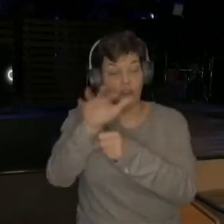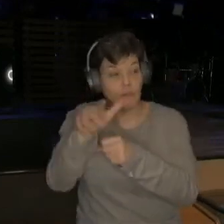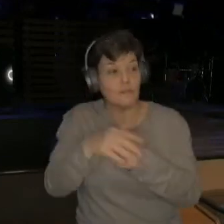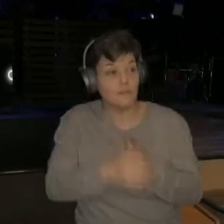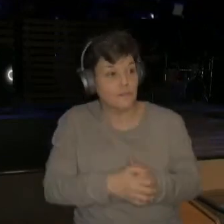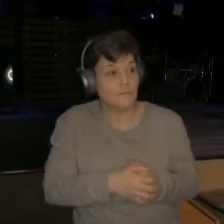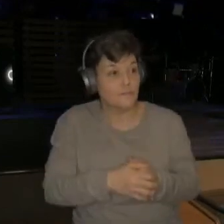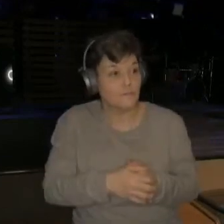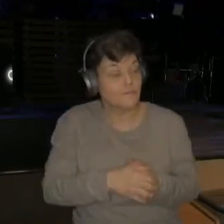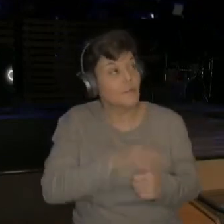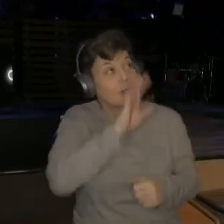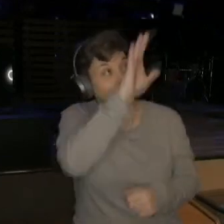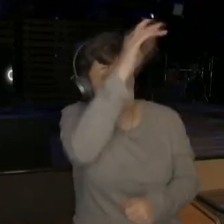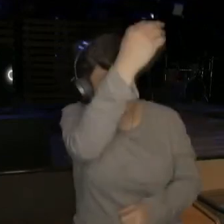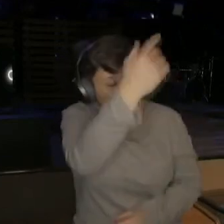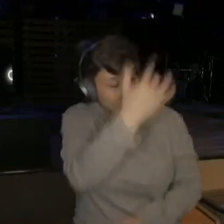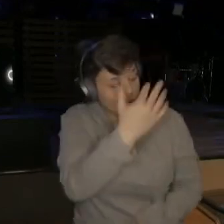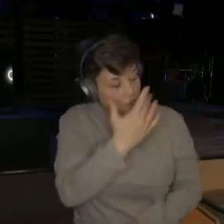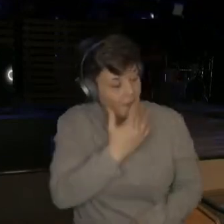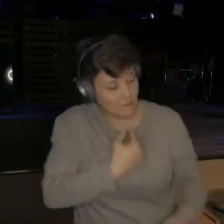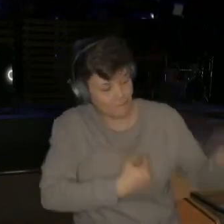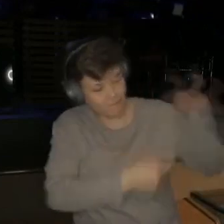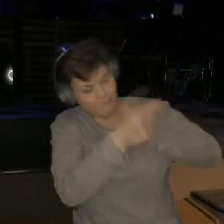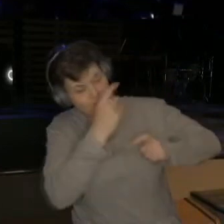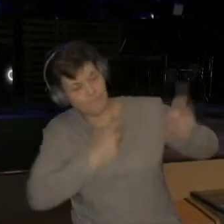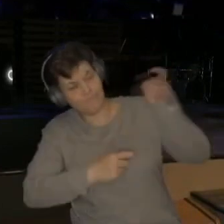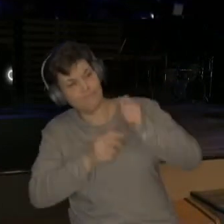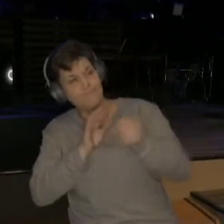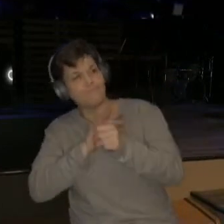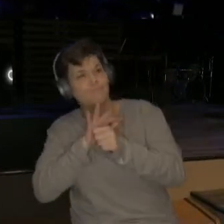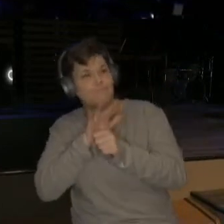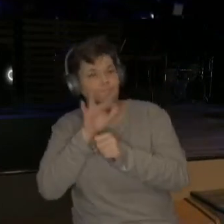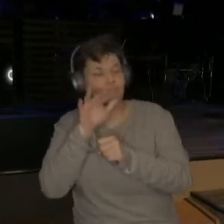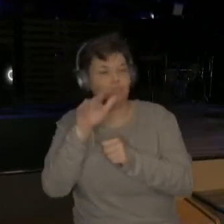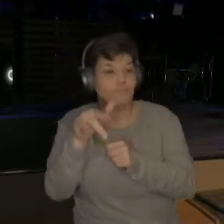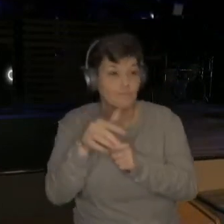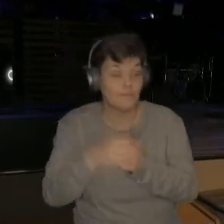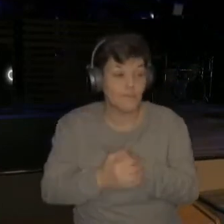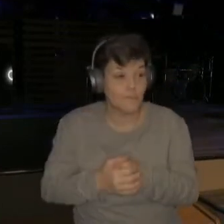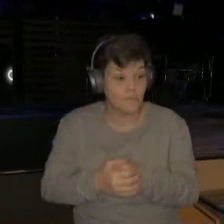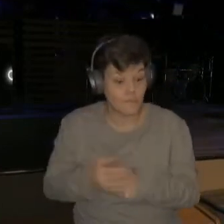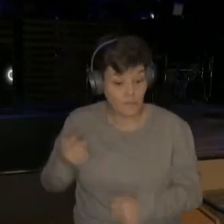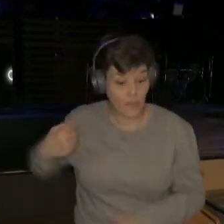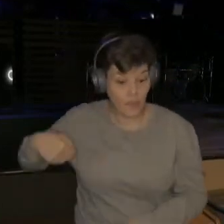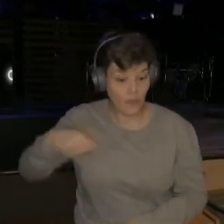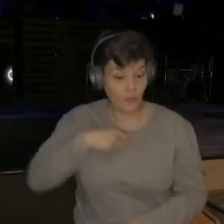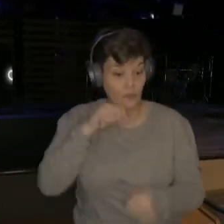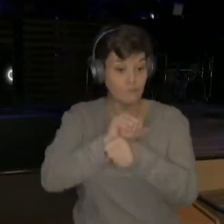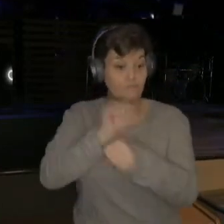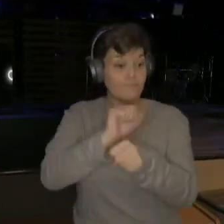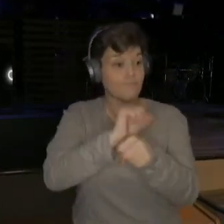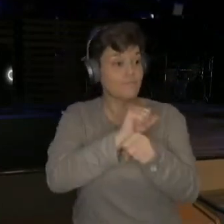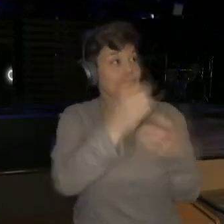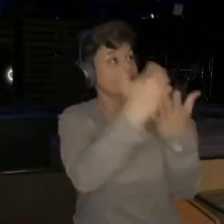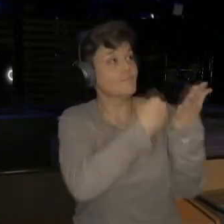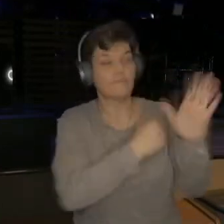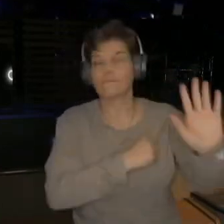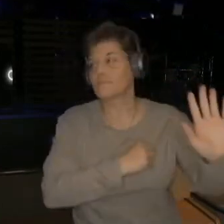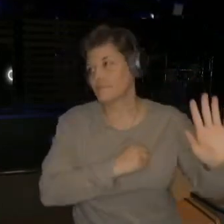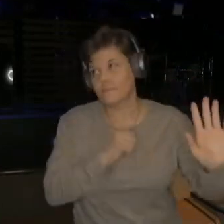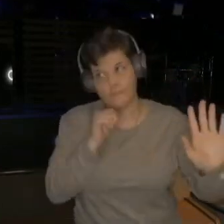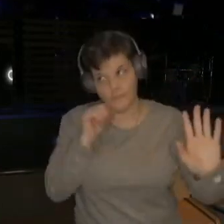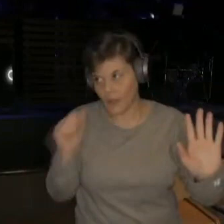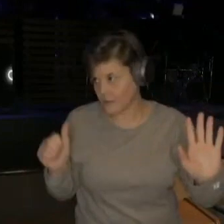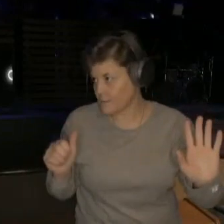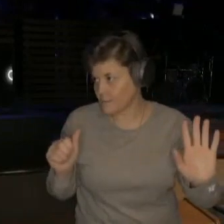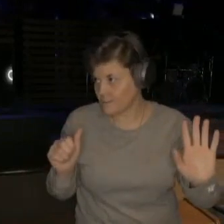he freely lavishes upon us, has nothing to do with earning, justice, or fairness.